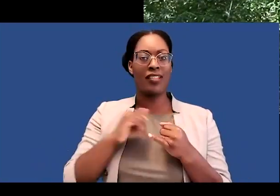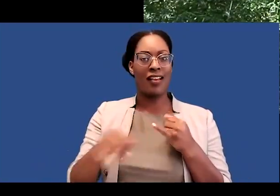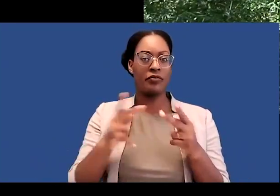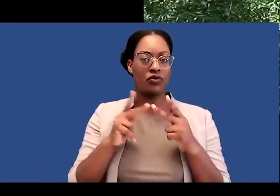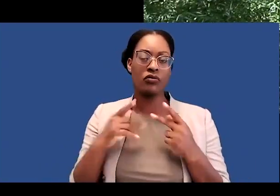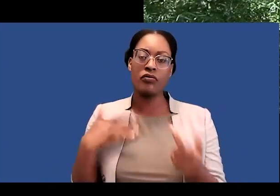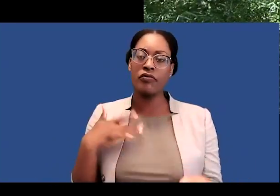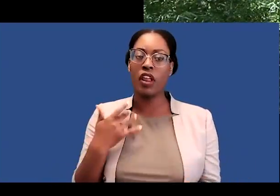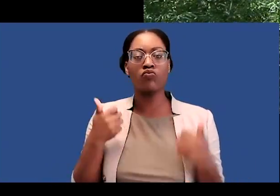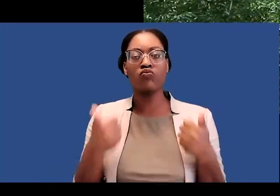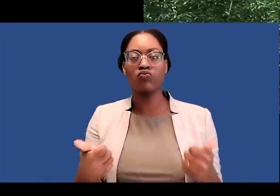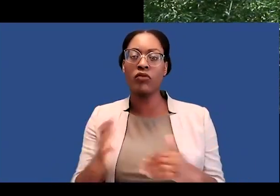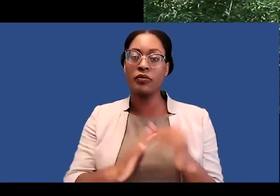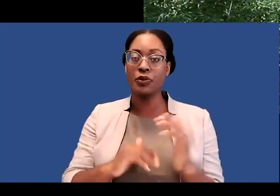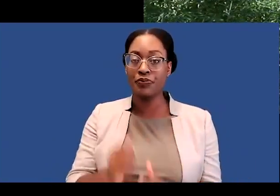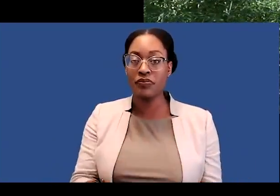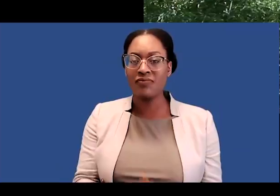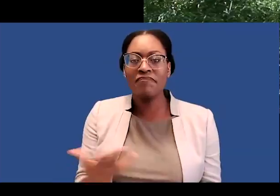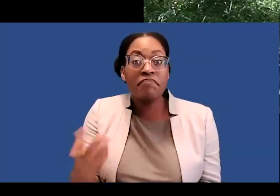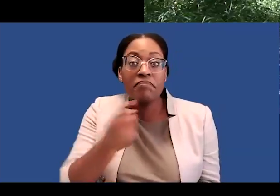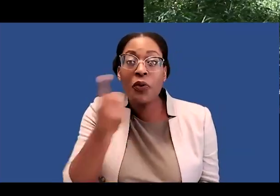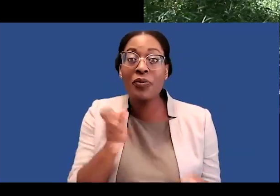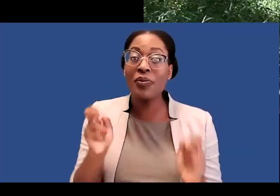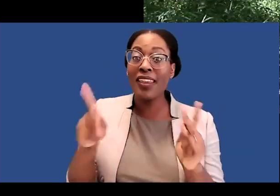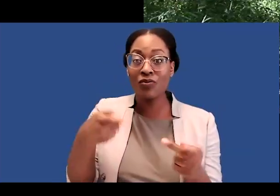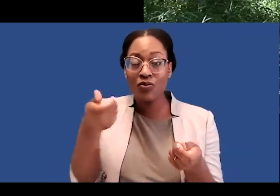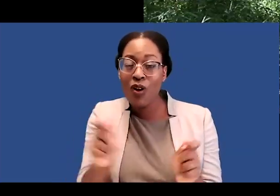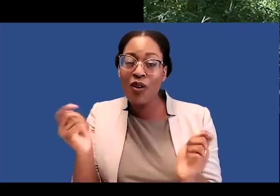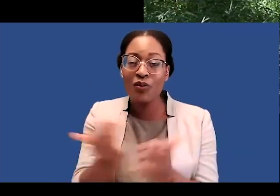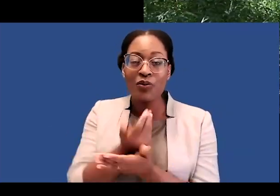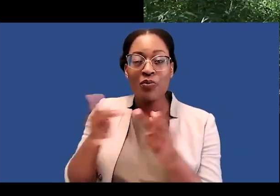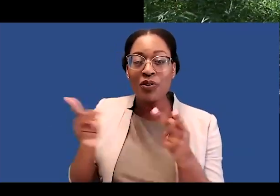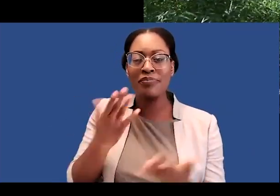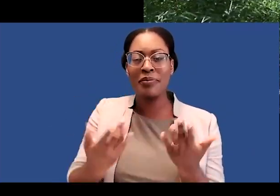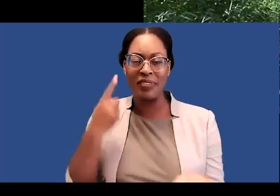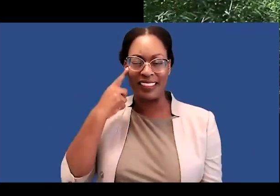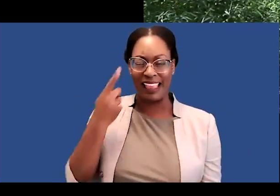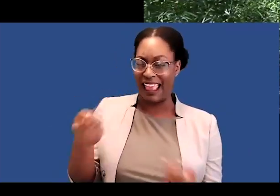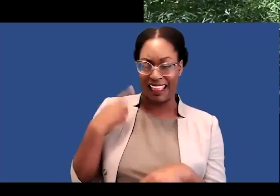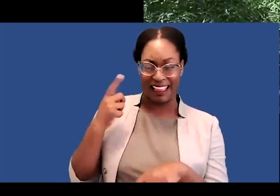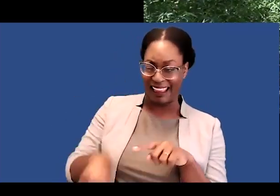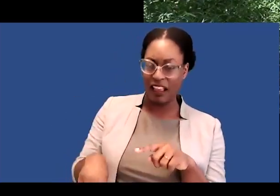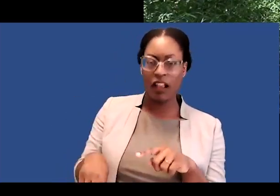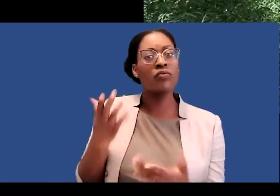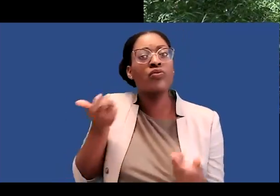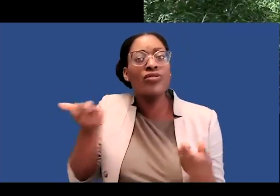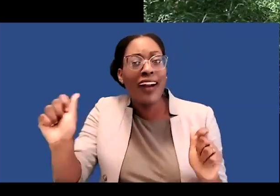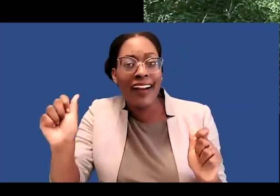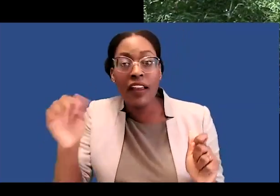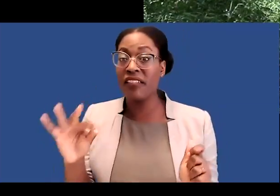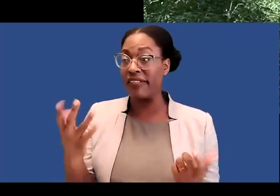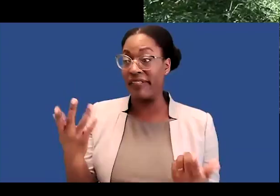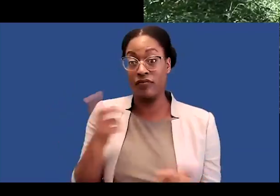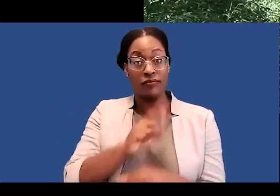It's always okay to try a new pose, even if it sounds or looks like it's not going to work. If it doesn't work, you can